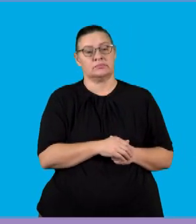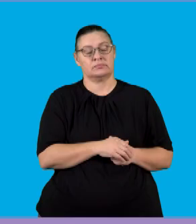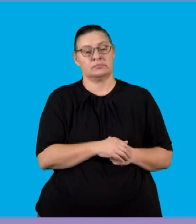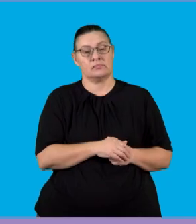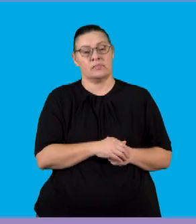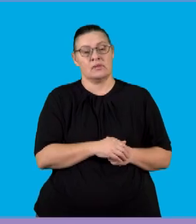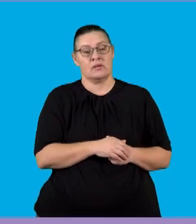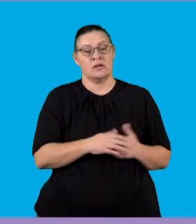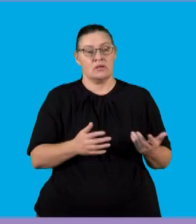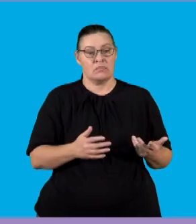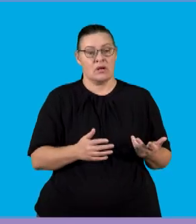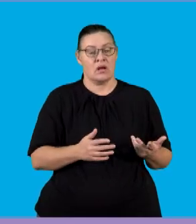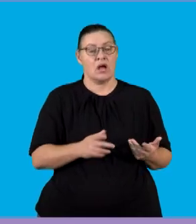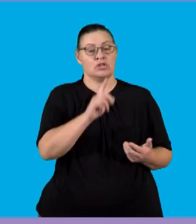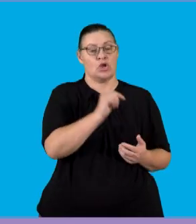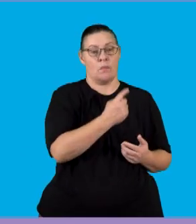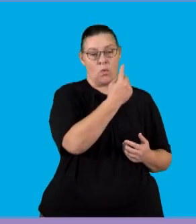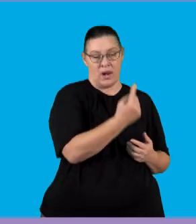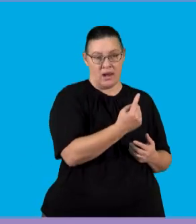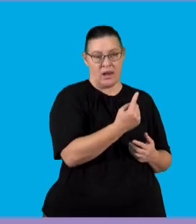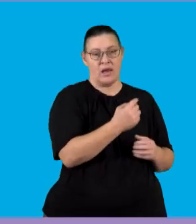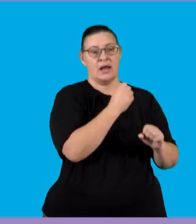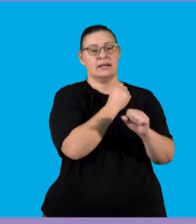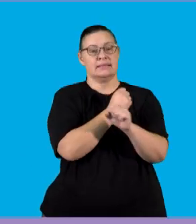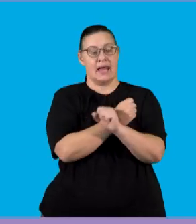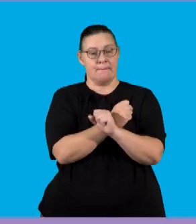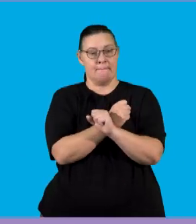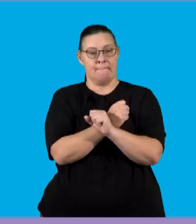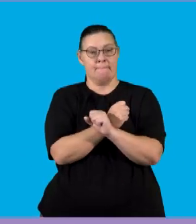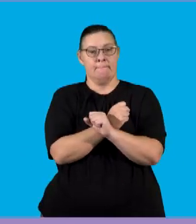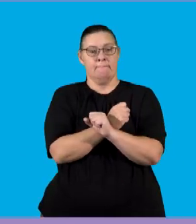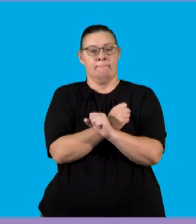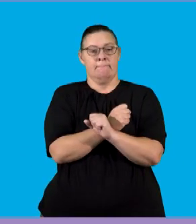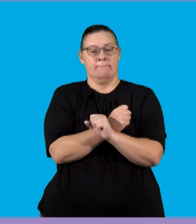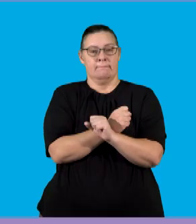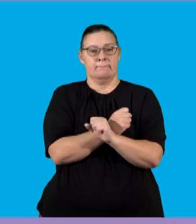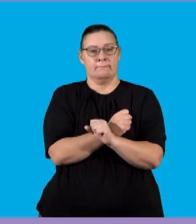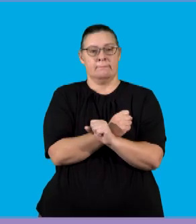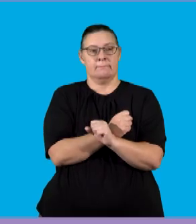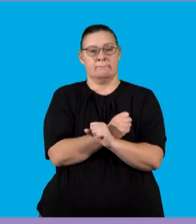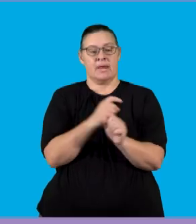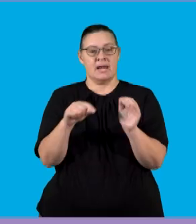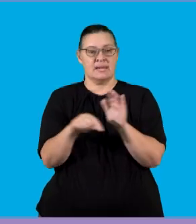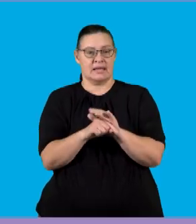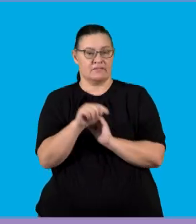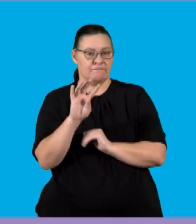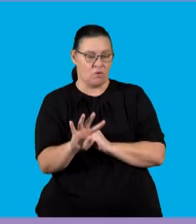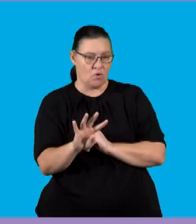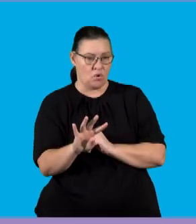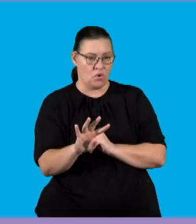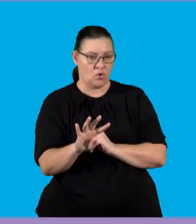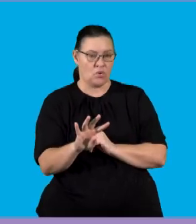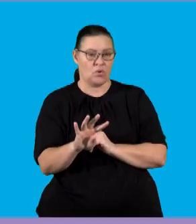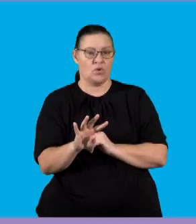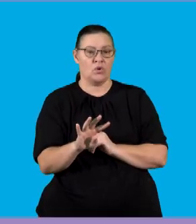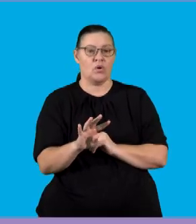first term is going to be our term number 1 multiplied by a -4.